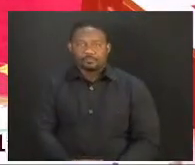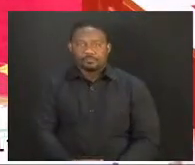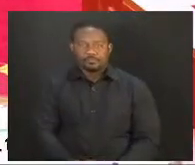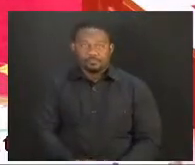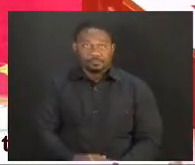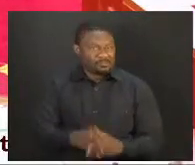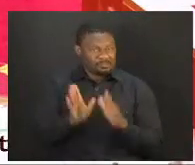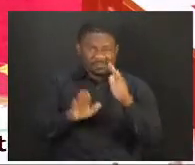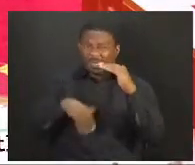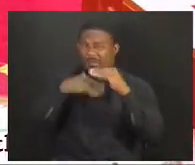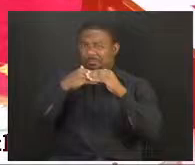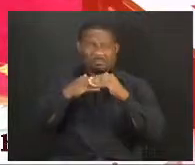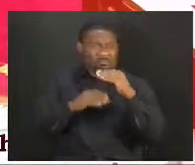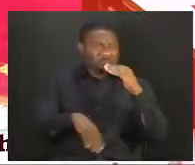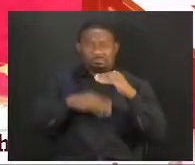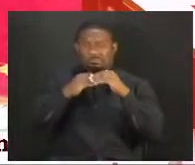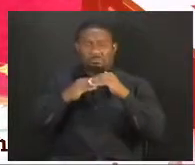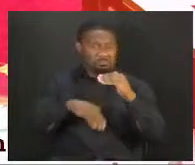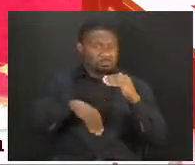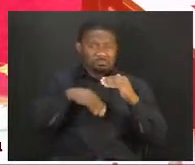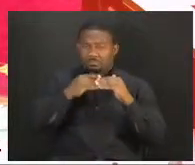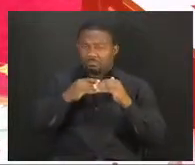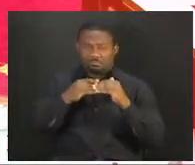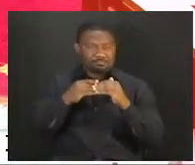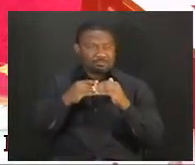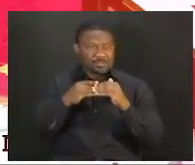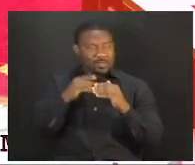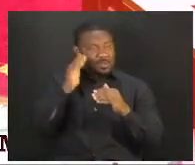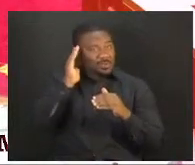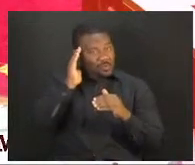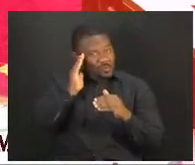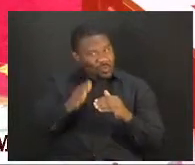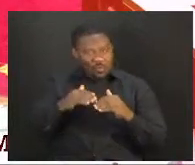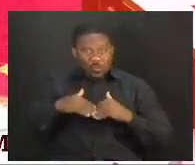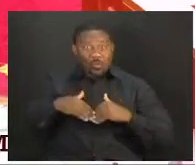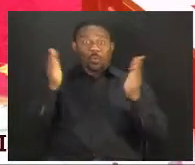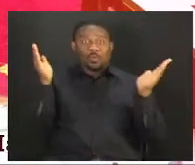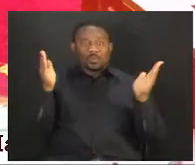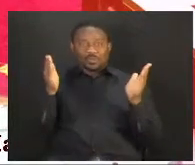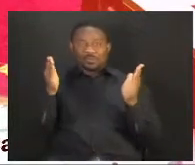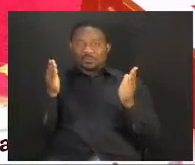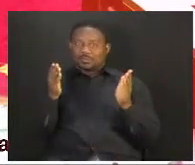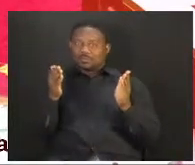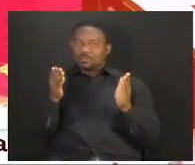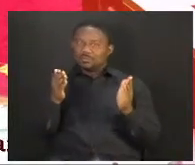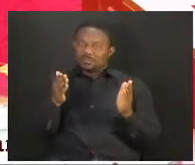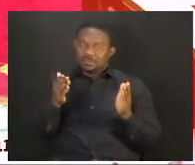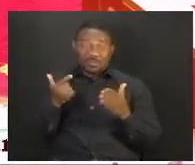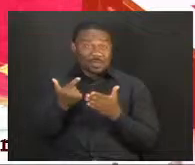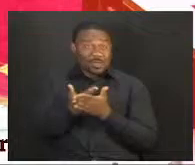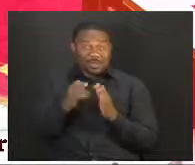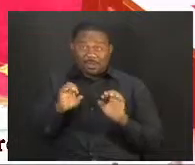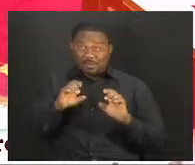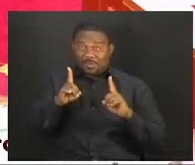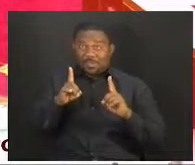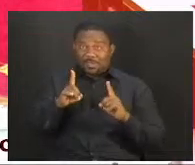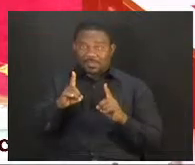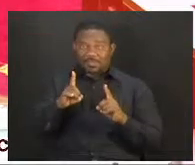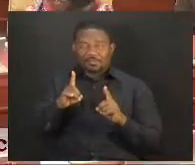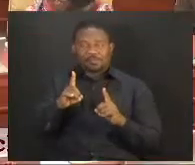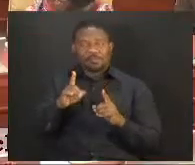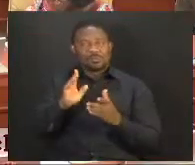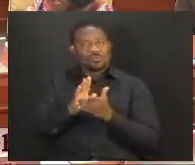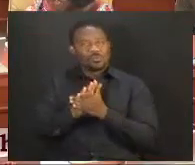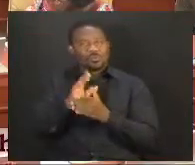Capping and Realignment Act will be amended to uncap the Ghana Education Trust Fund. Mr.